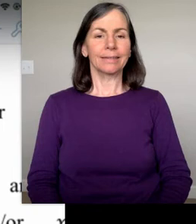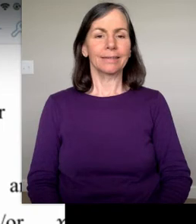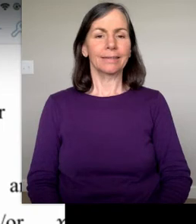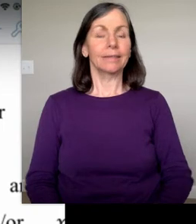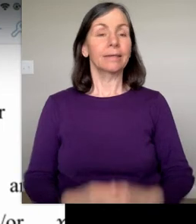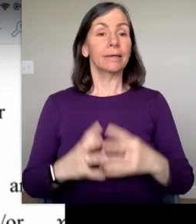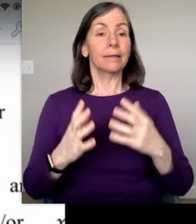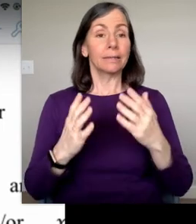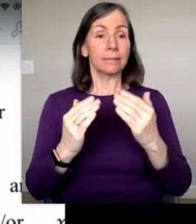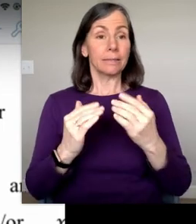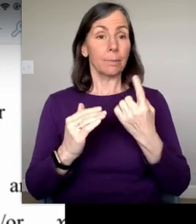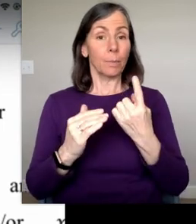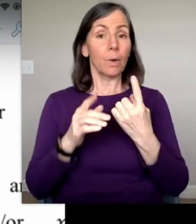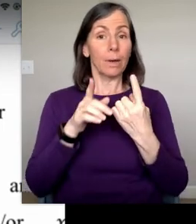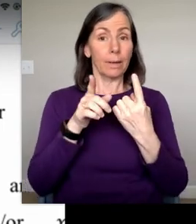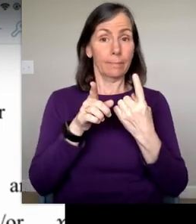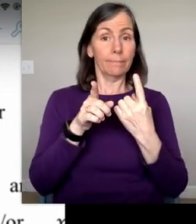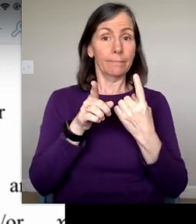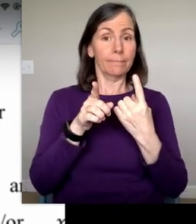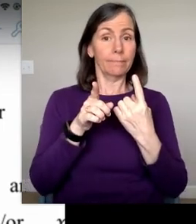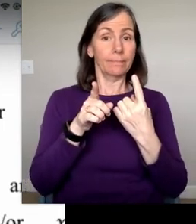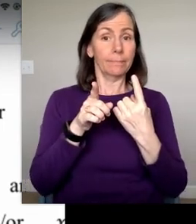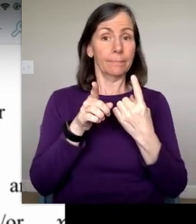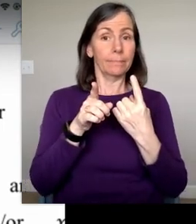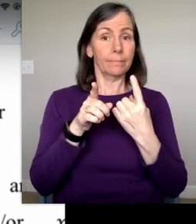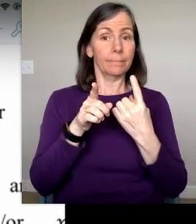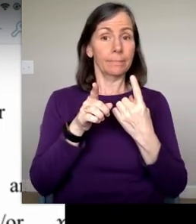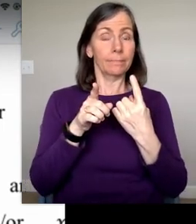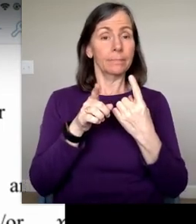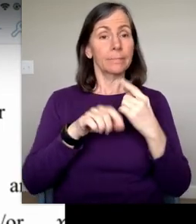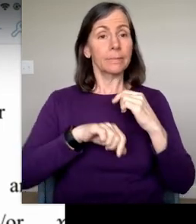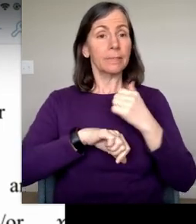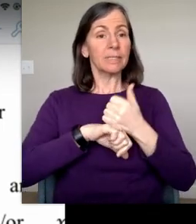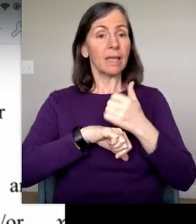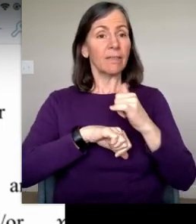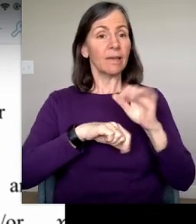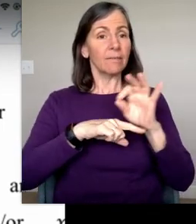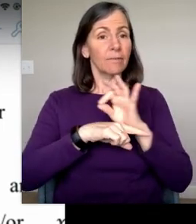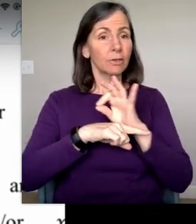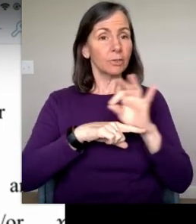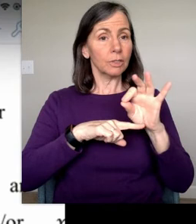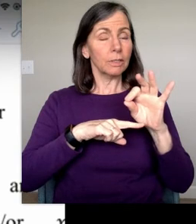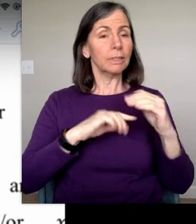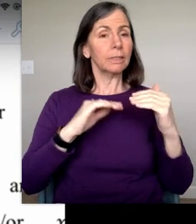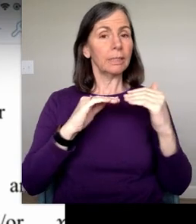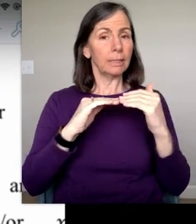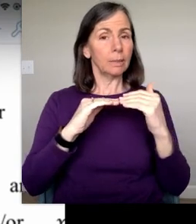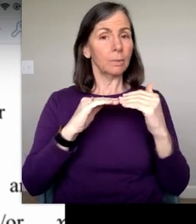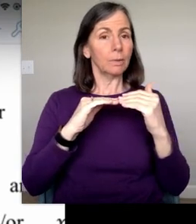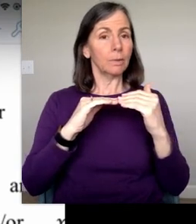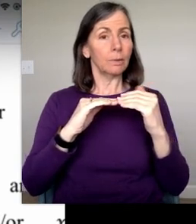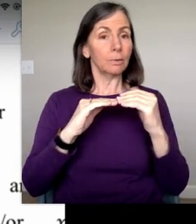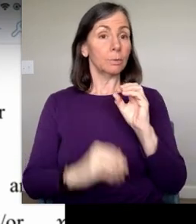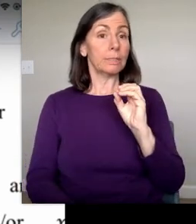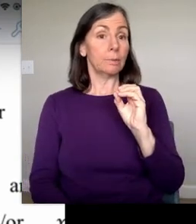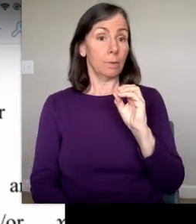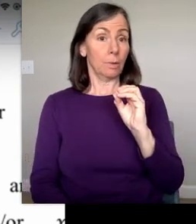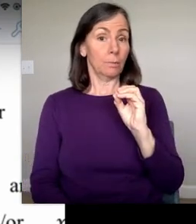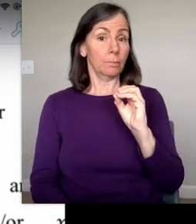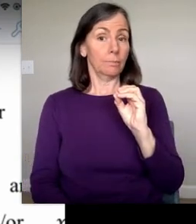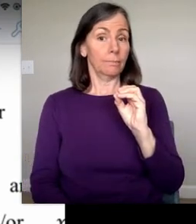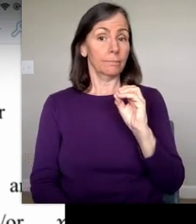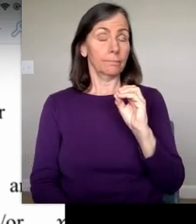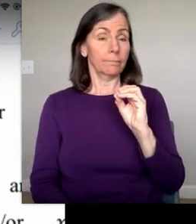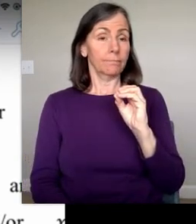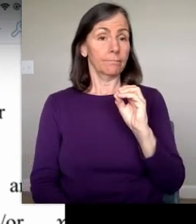step 1 says, set your function equal to 0.